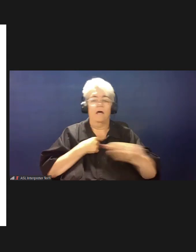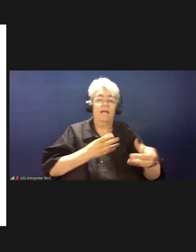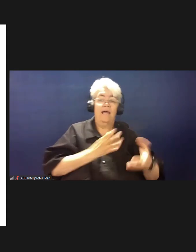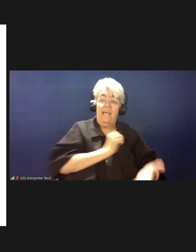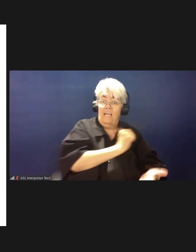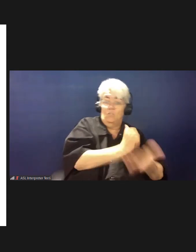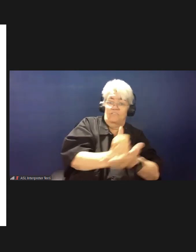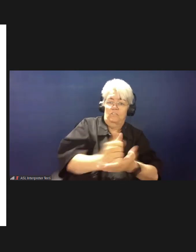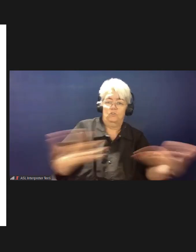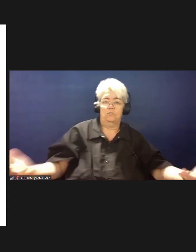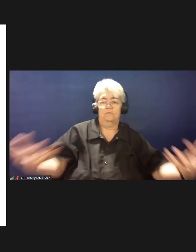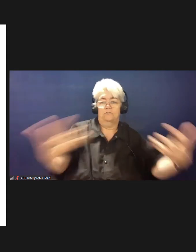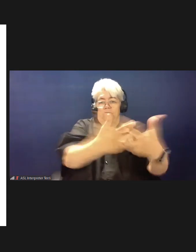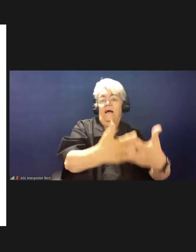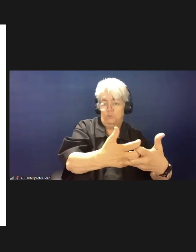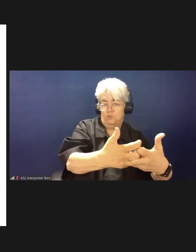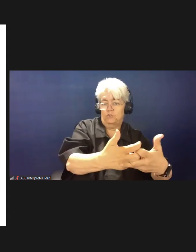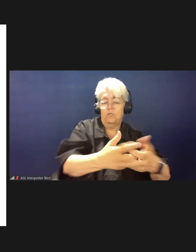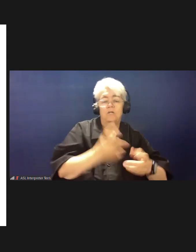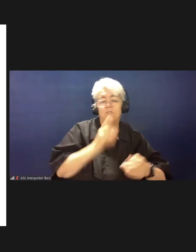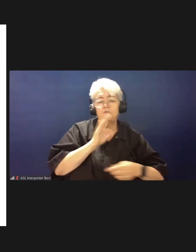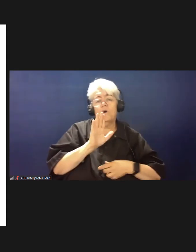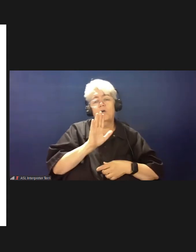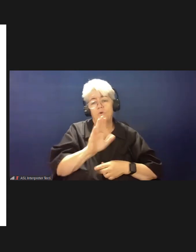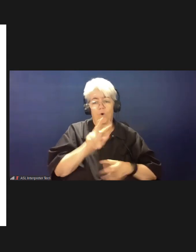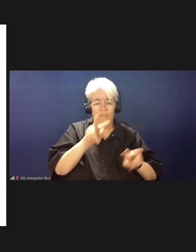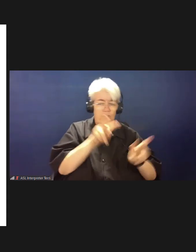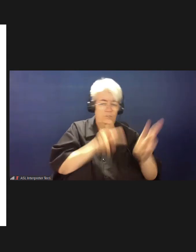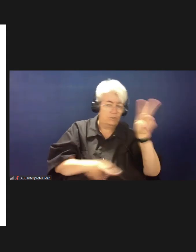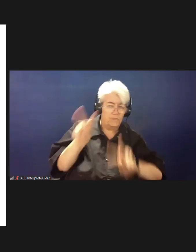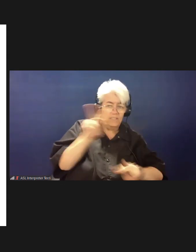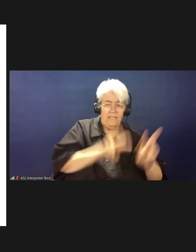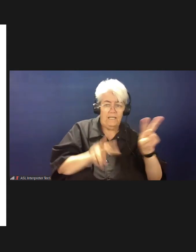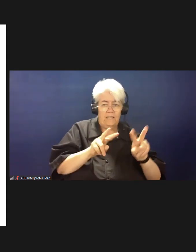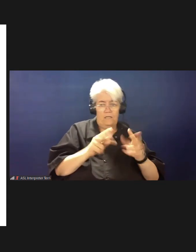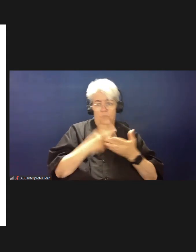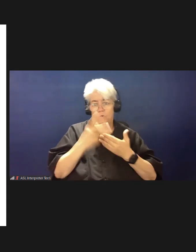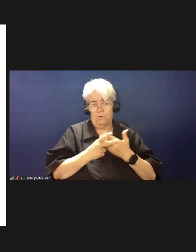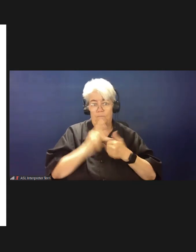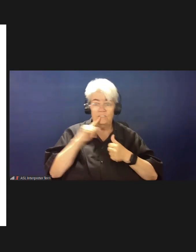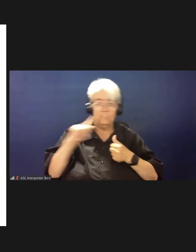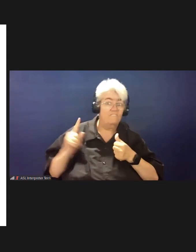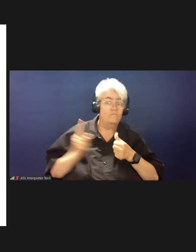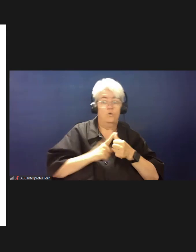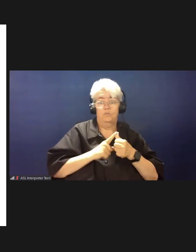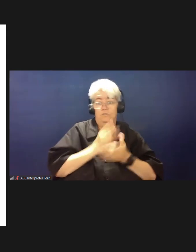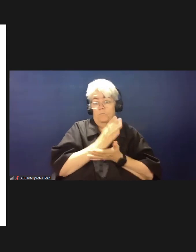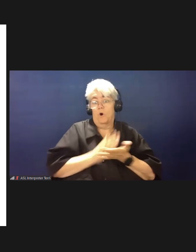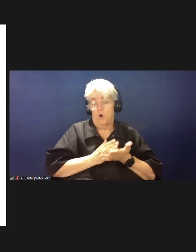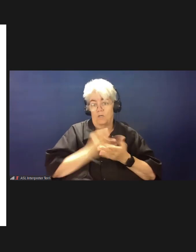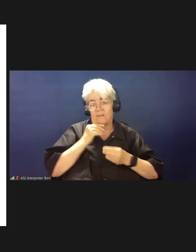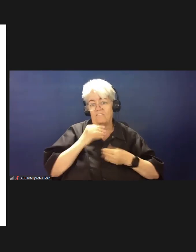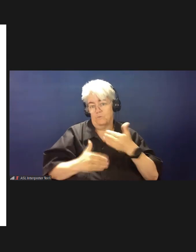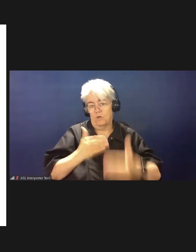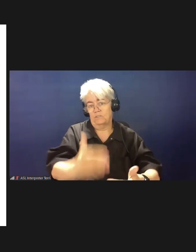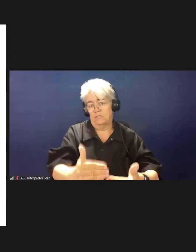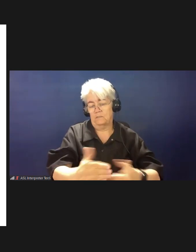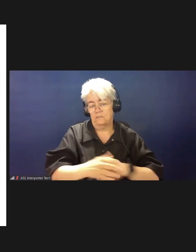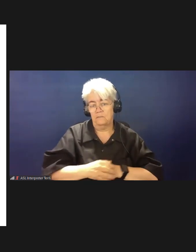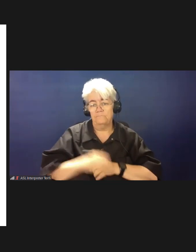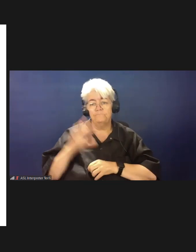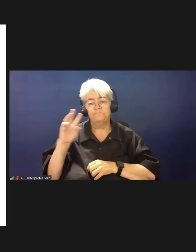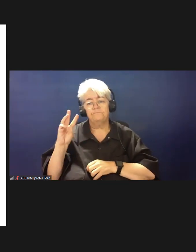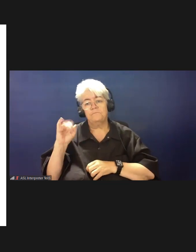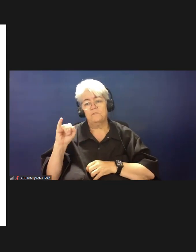your screening program is the first important step in that process. Now, some of you have asked whether